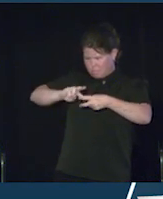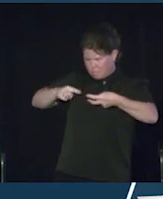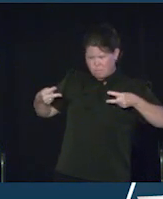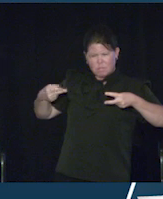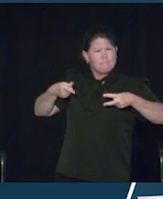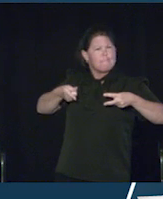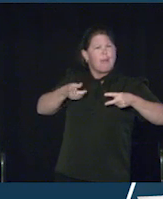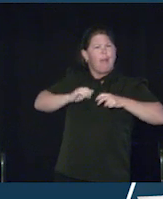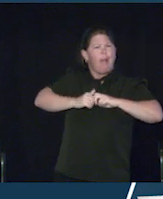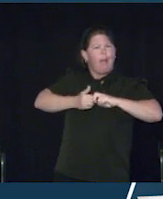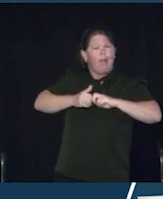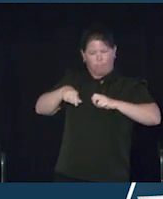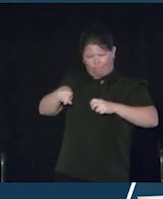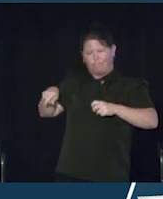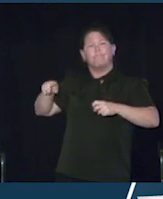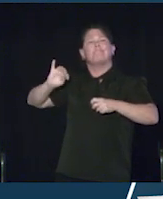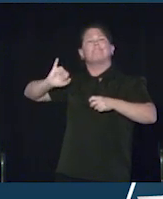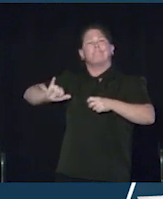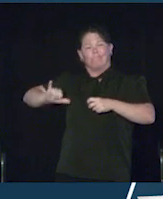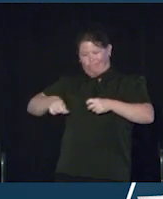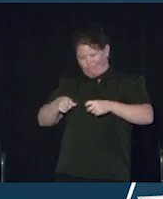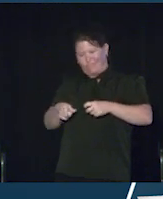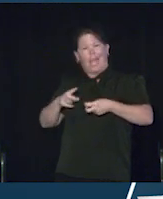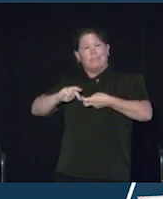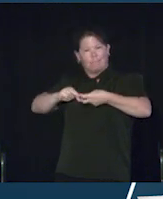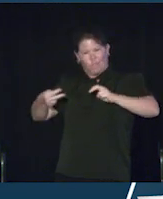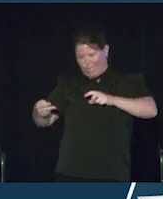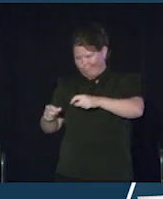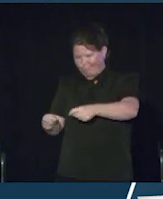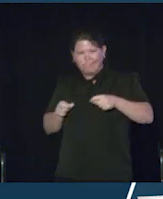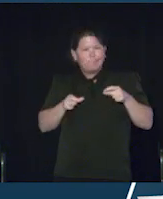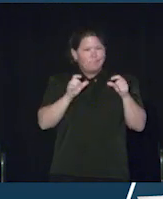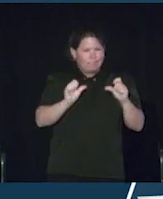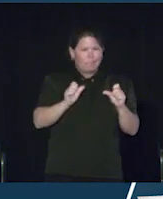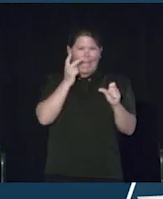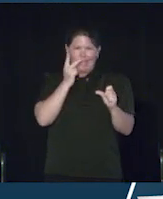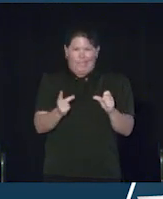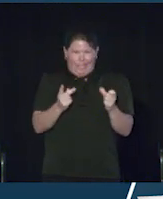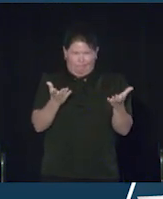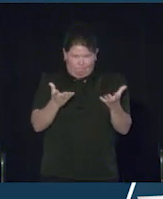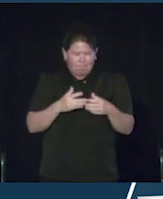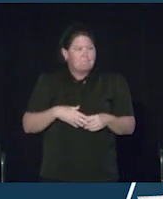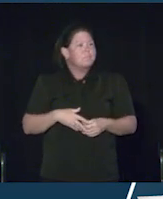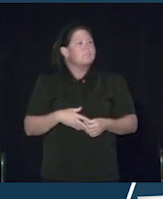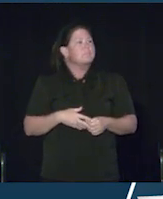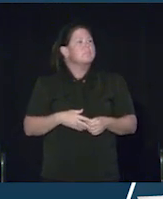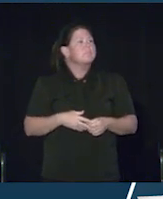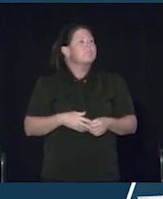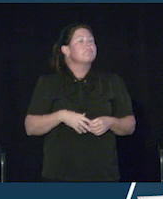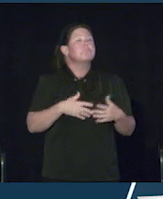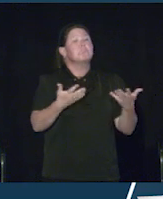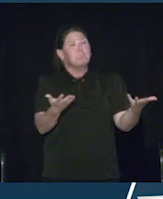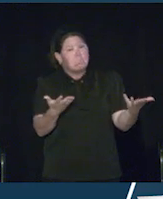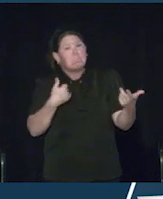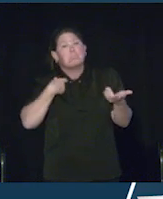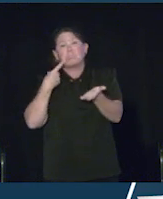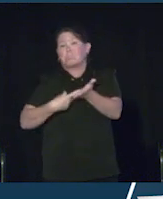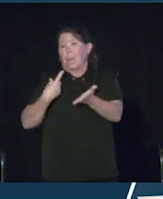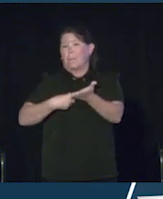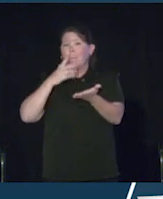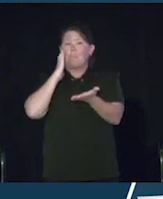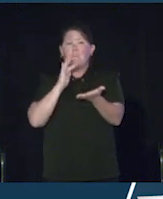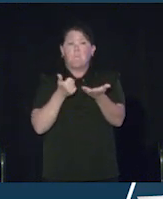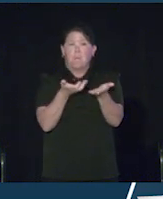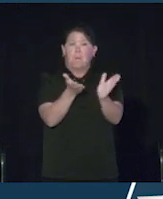that disability is through a genetic testing. We will also look at school records, as you know, if there